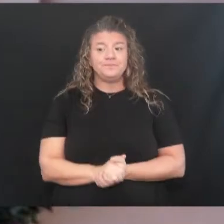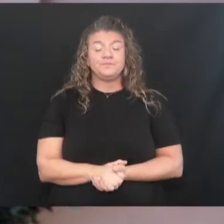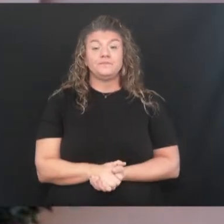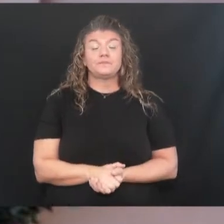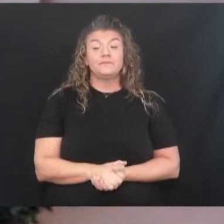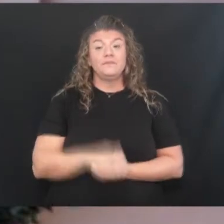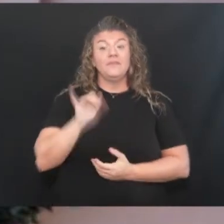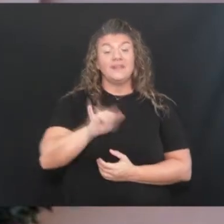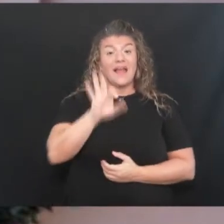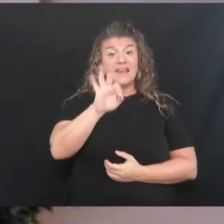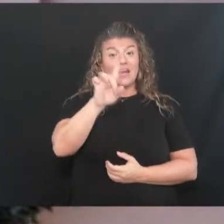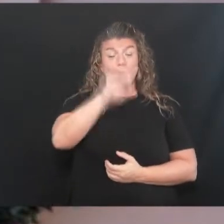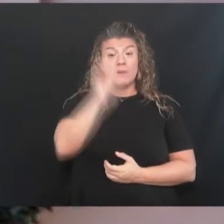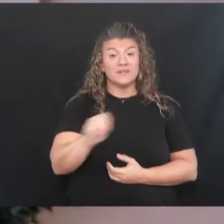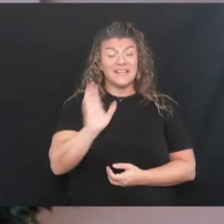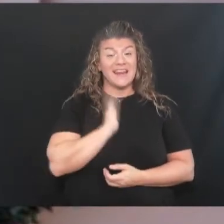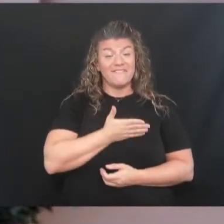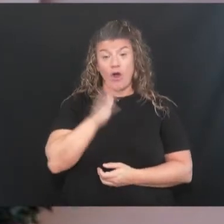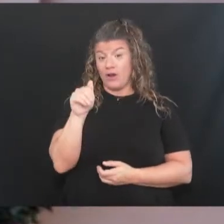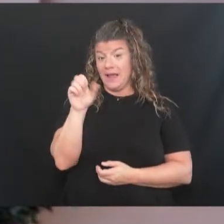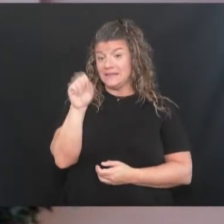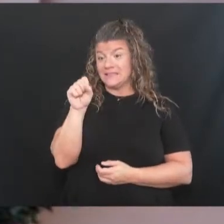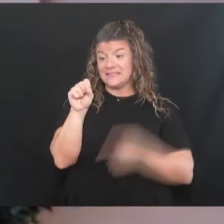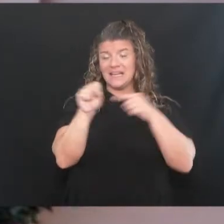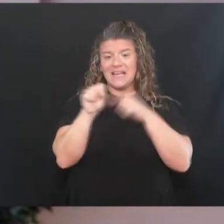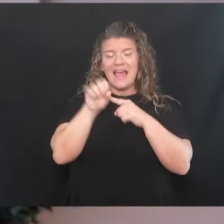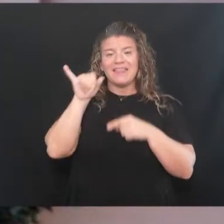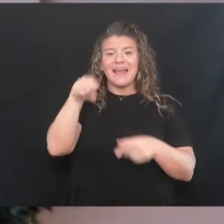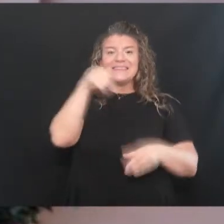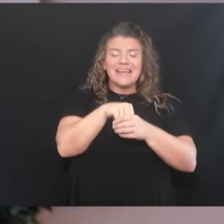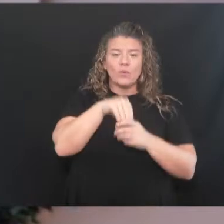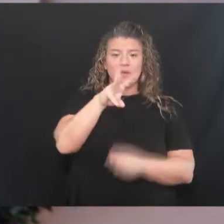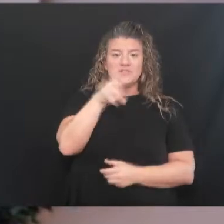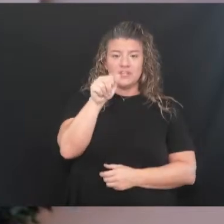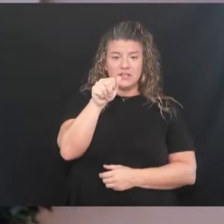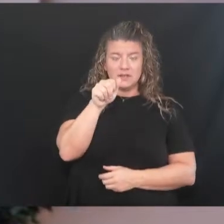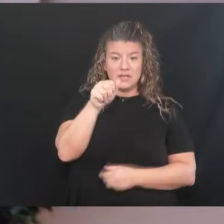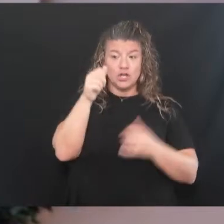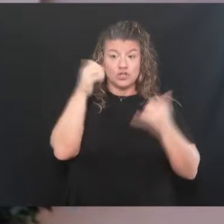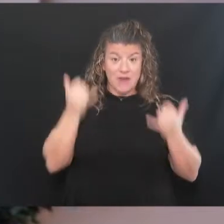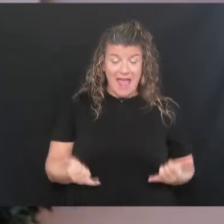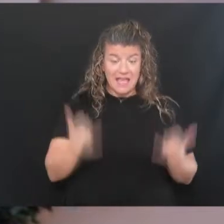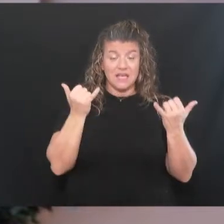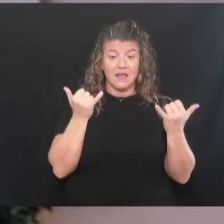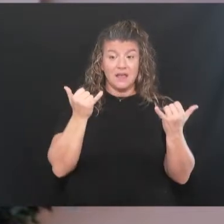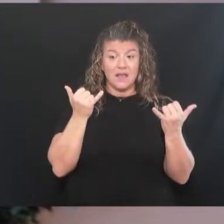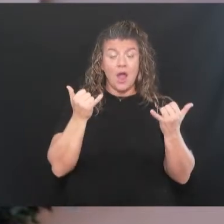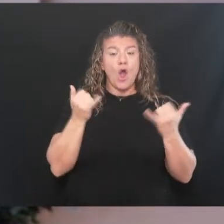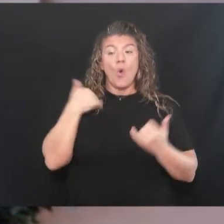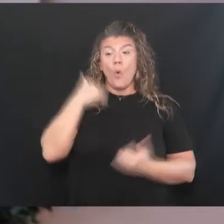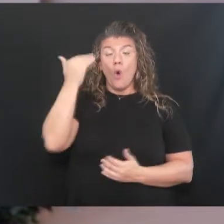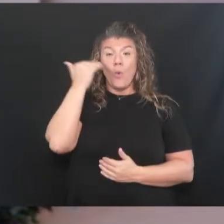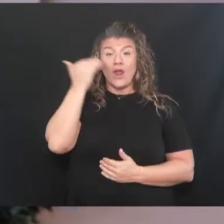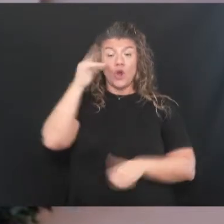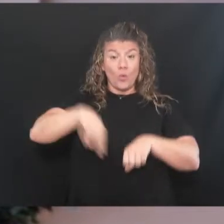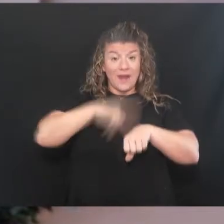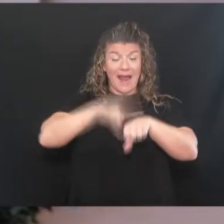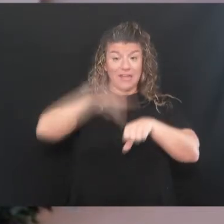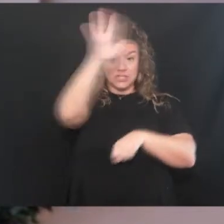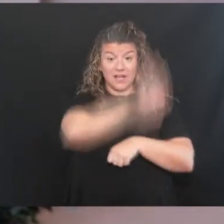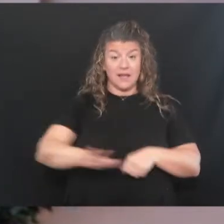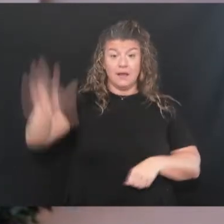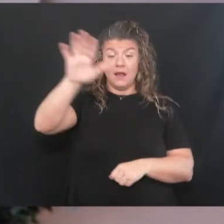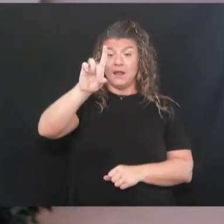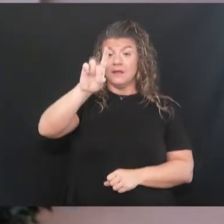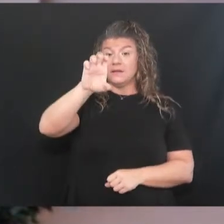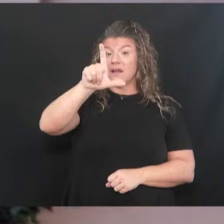91% of our cases, that is in West Virginia to date. What we know nationally is that the Delta